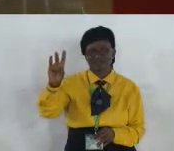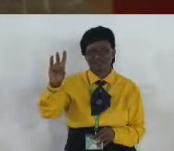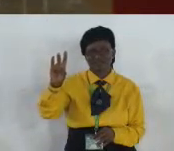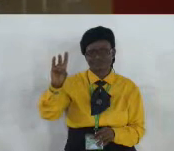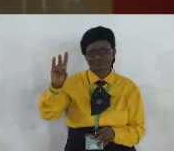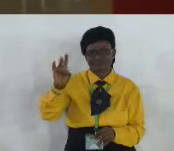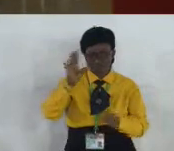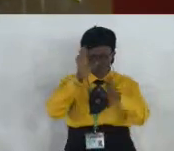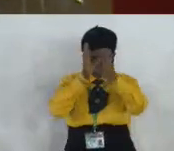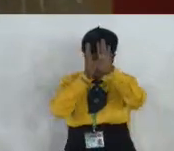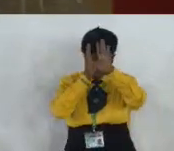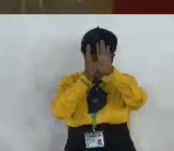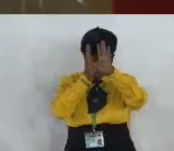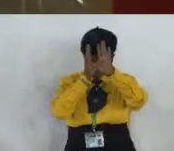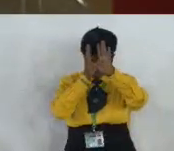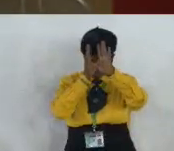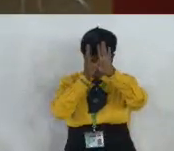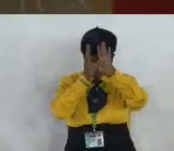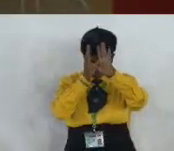Father,